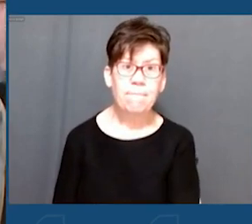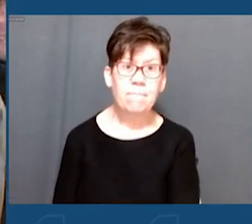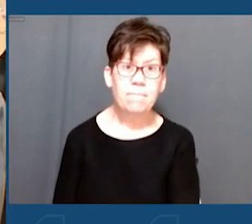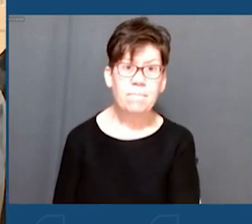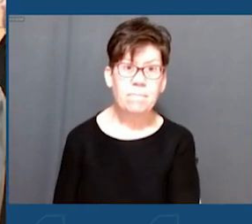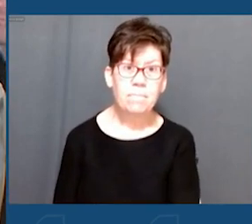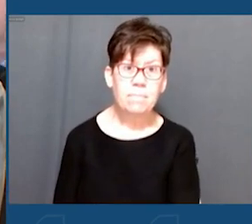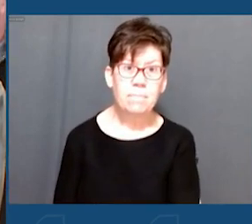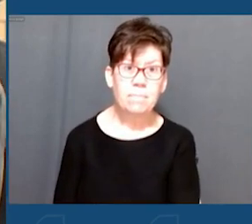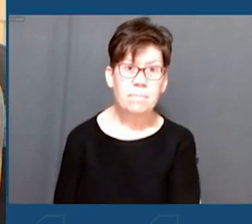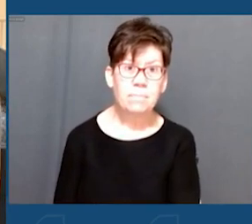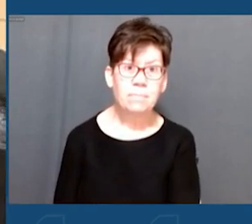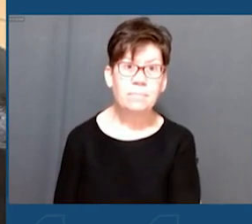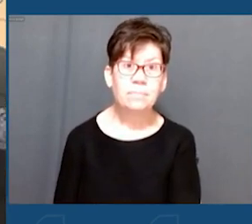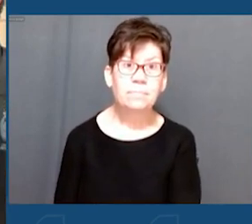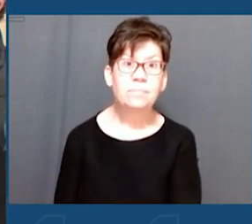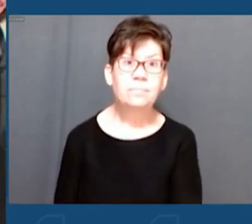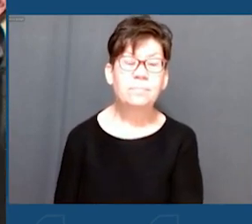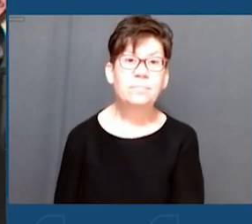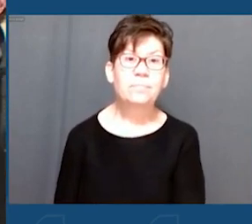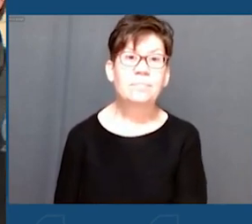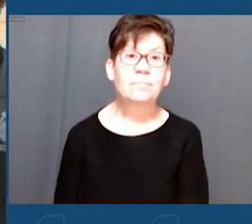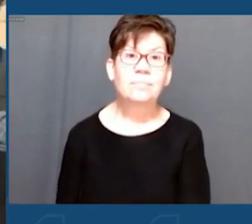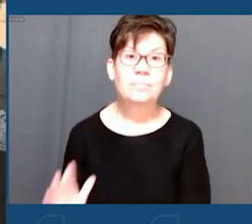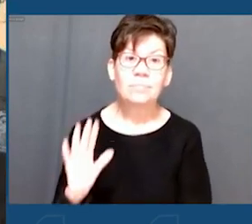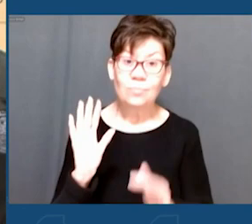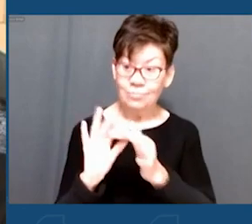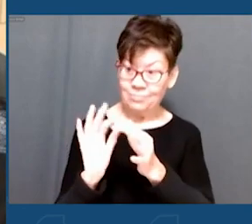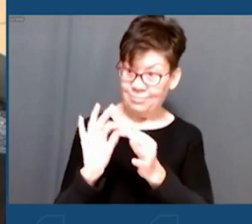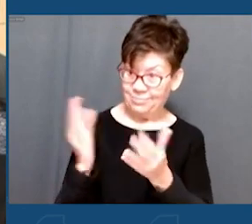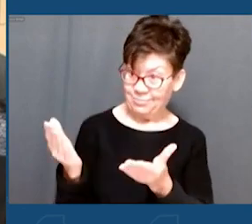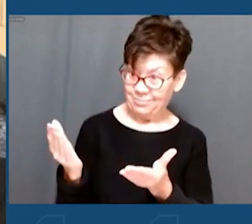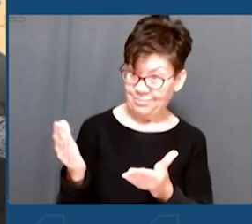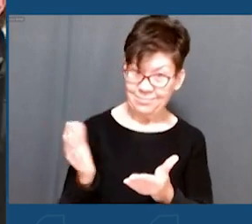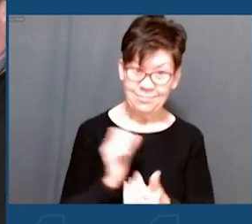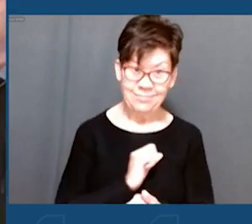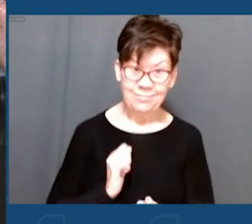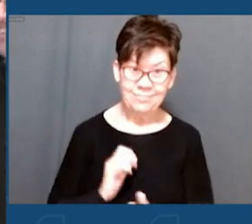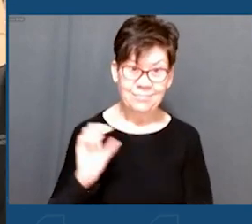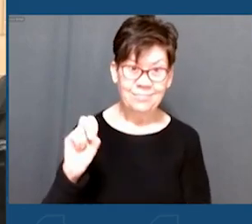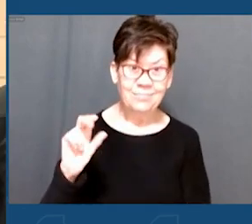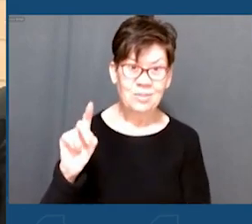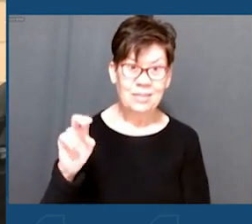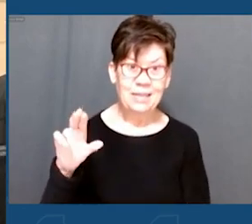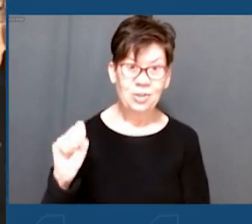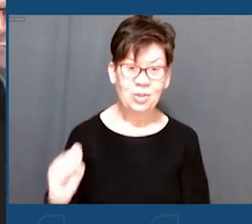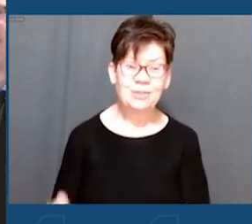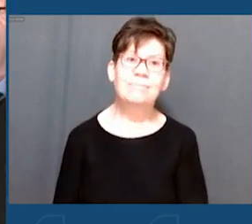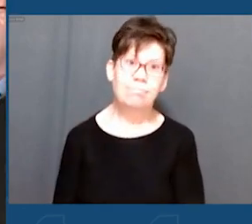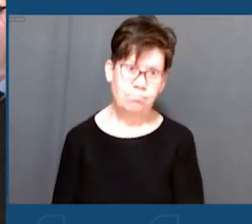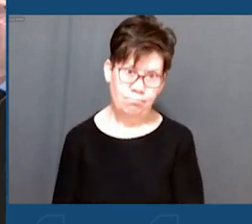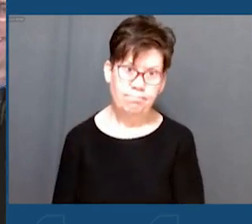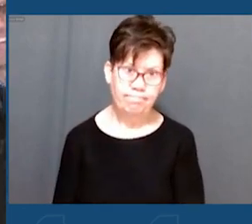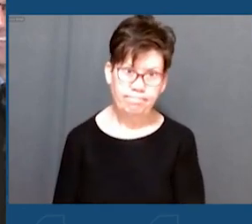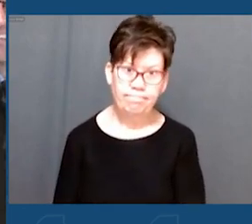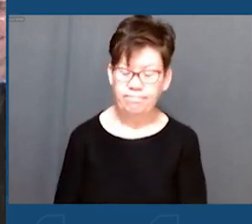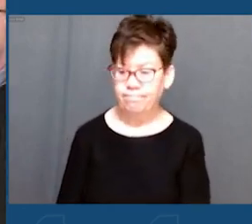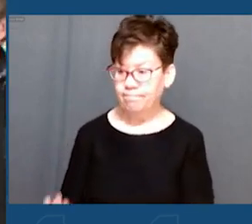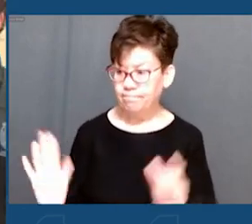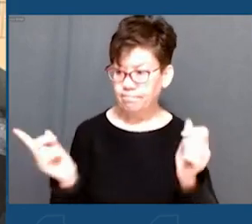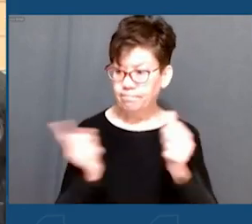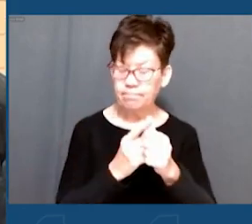Any remarks, Senator Sanders? Always a remark. I'm sure you do. Come on over, Senator. First, I want to